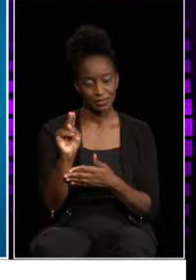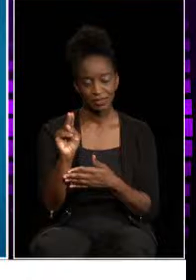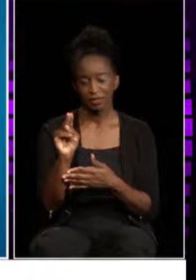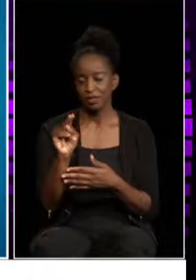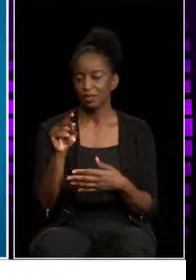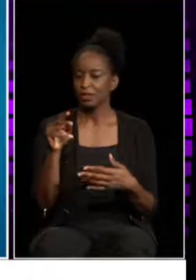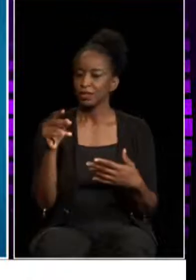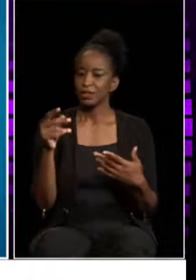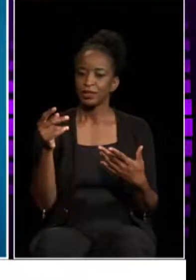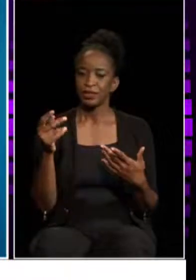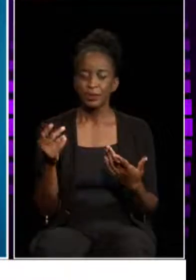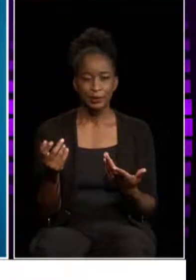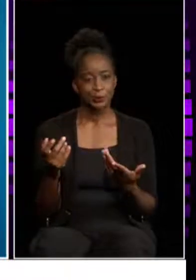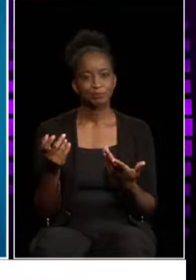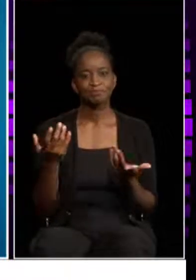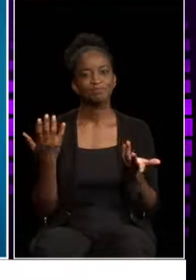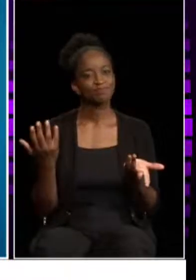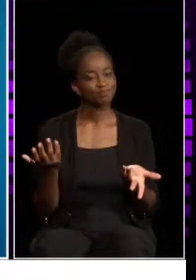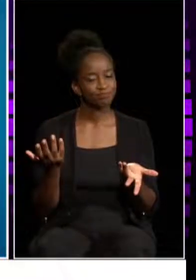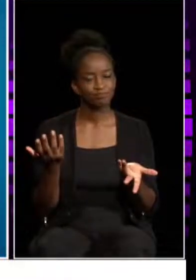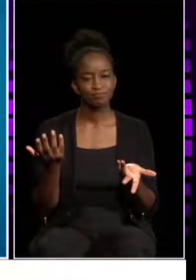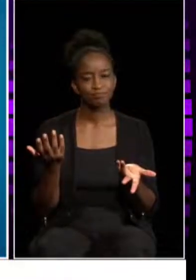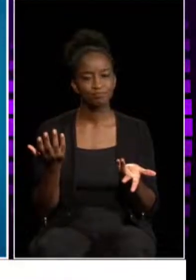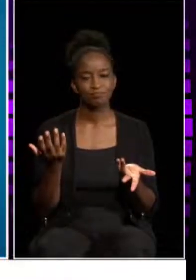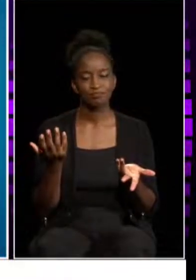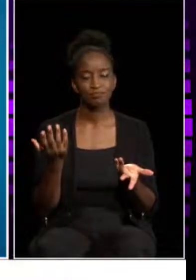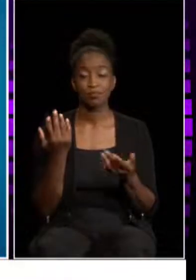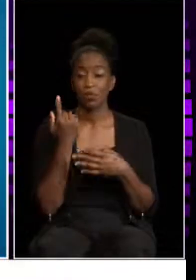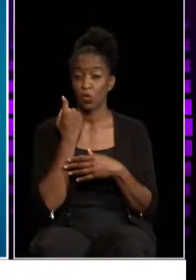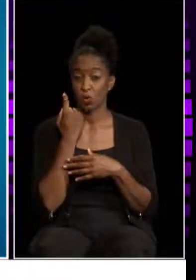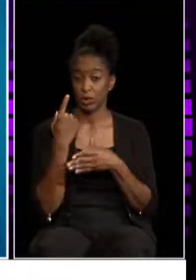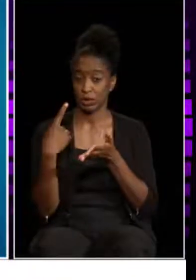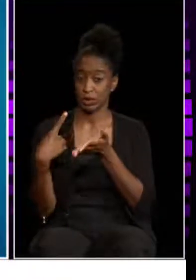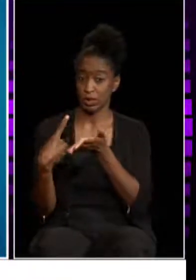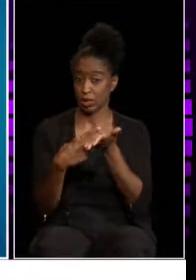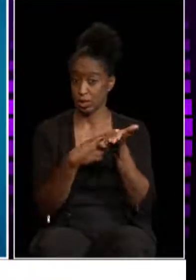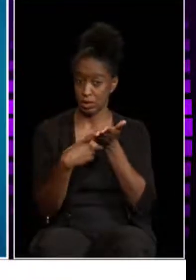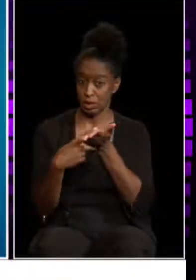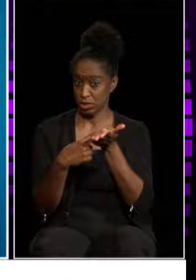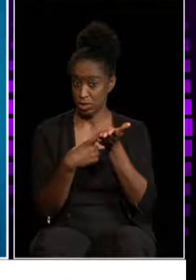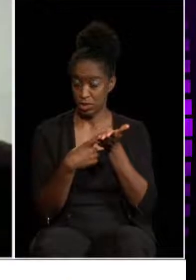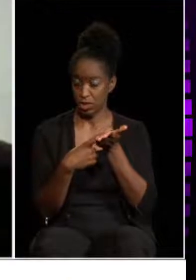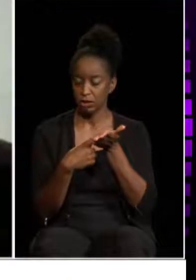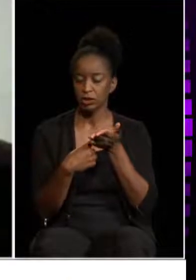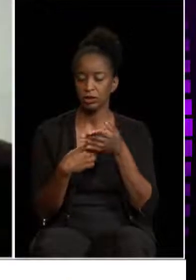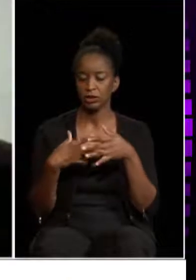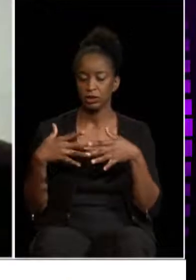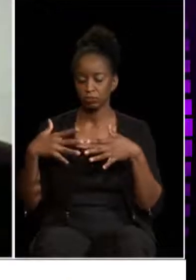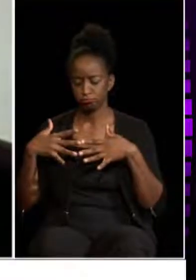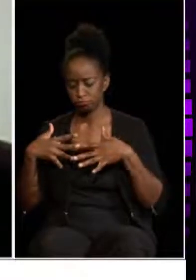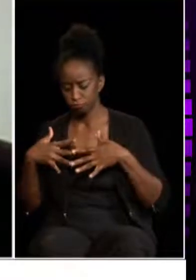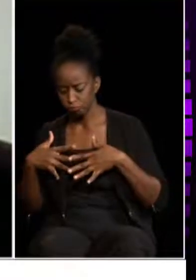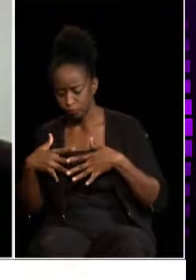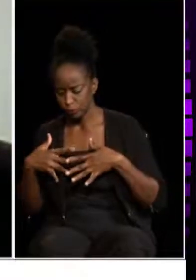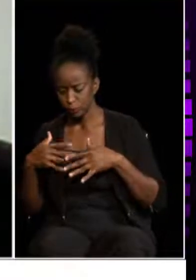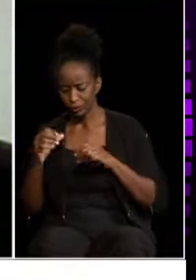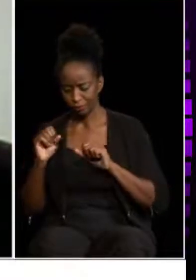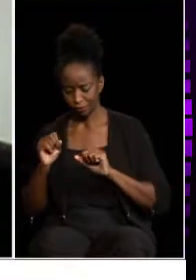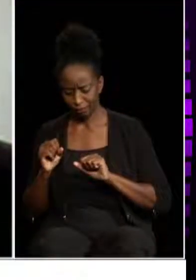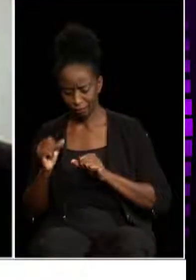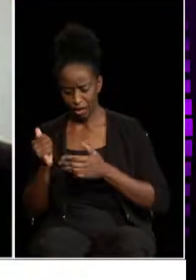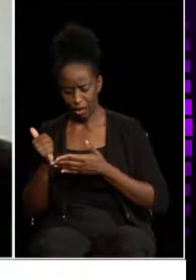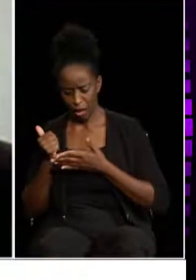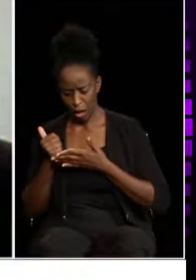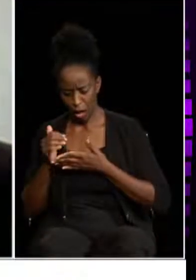based on what was just discussed about the link between exercise and activity and everything, in your current profession, in your line